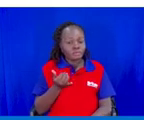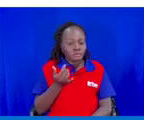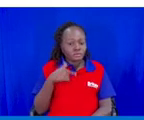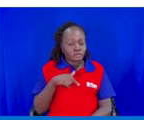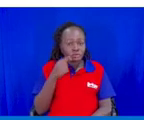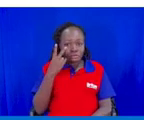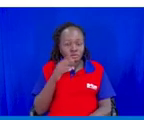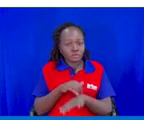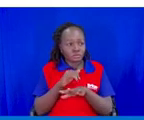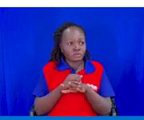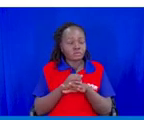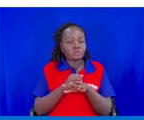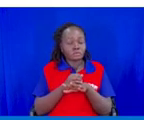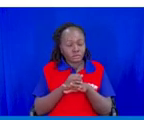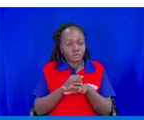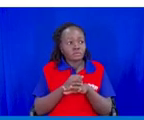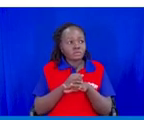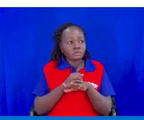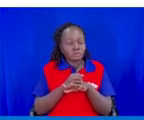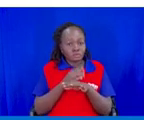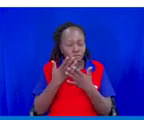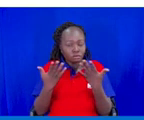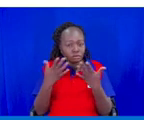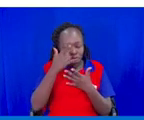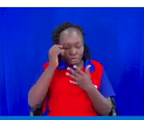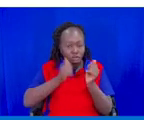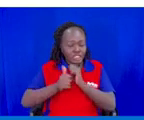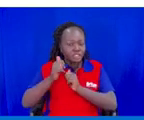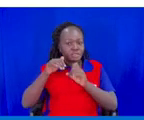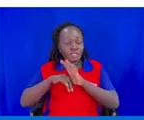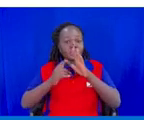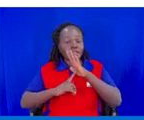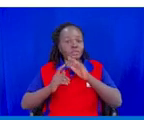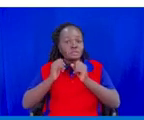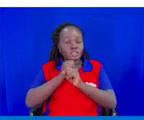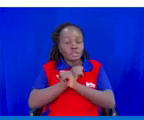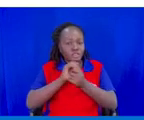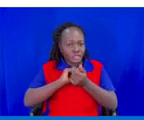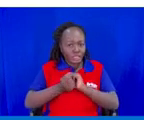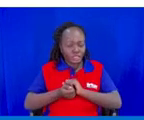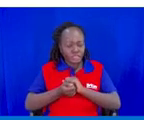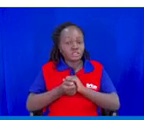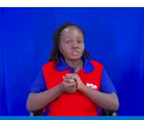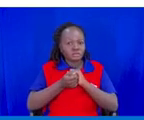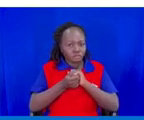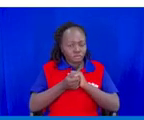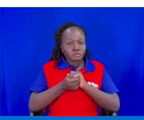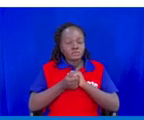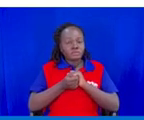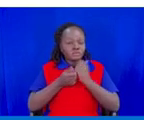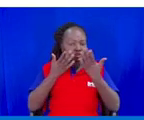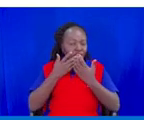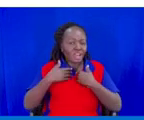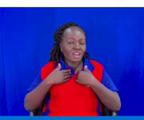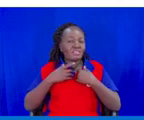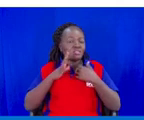at currency, it's because of the activity in Nairobi Securities Exchange, whereby about 50 to